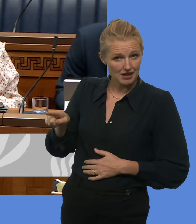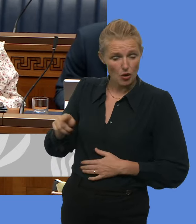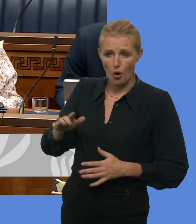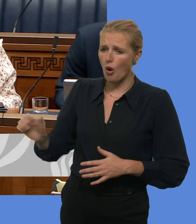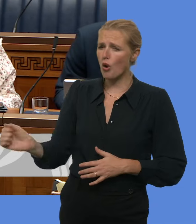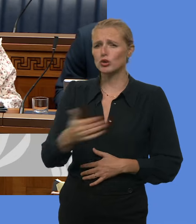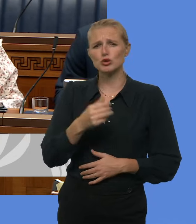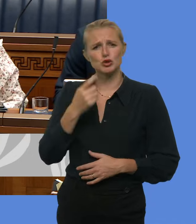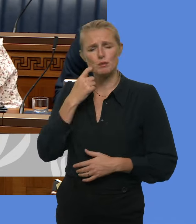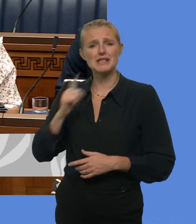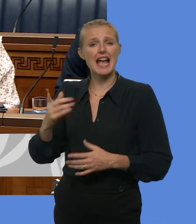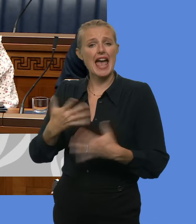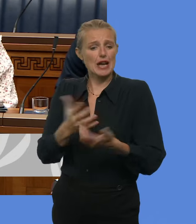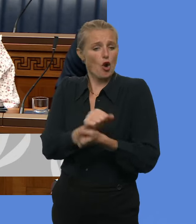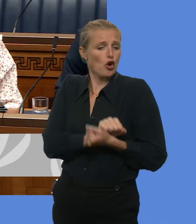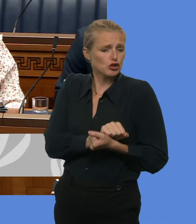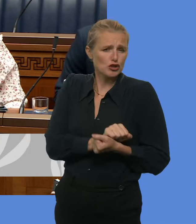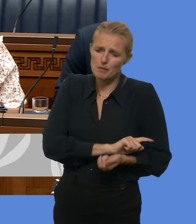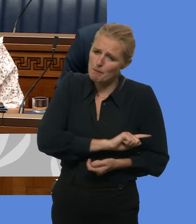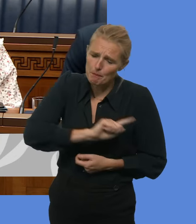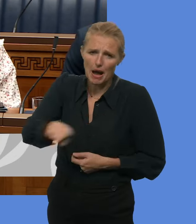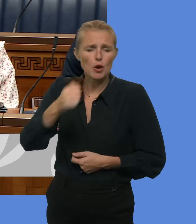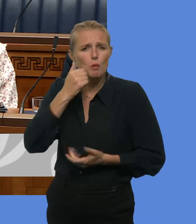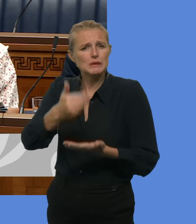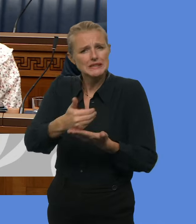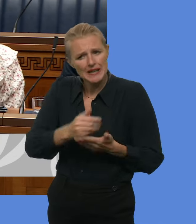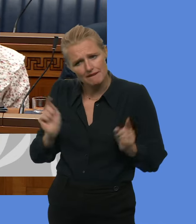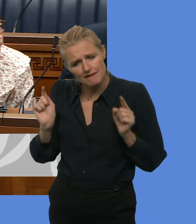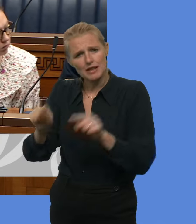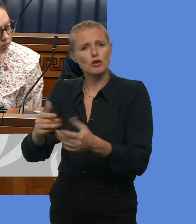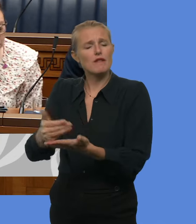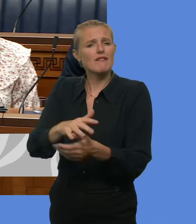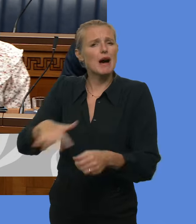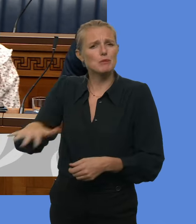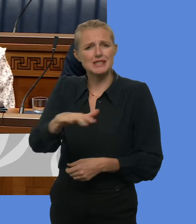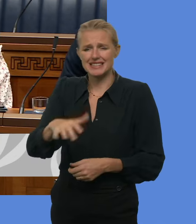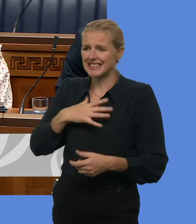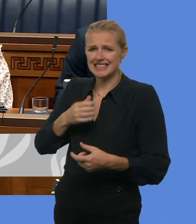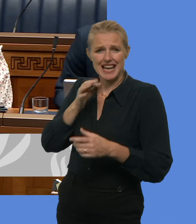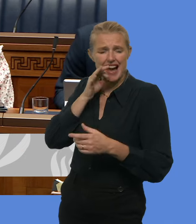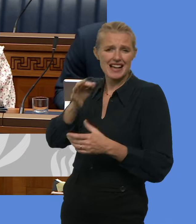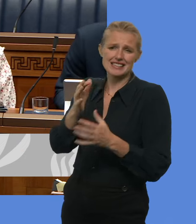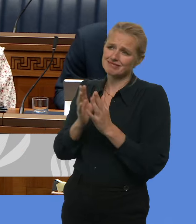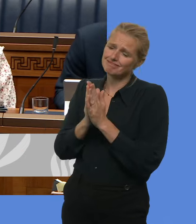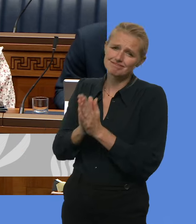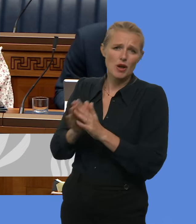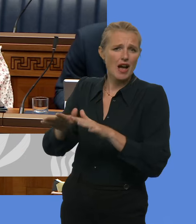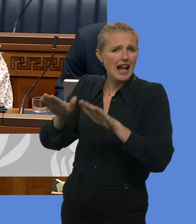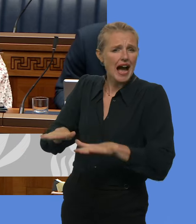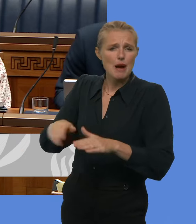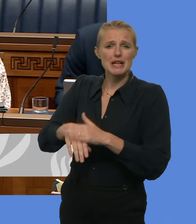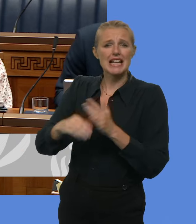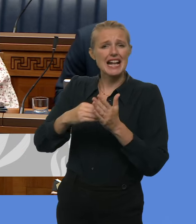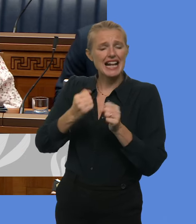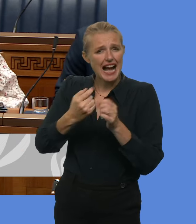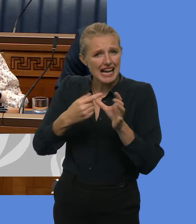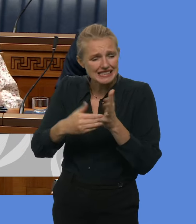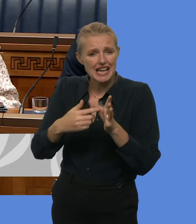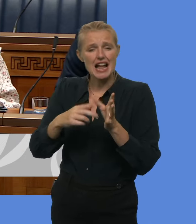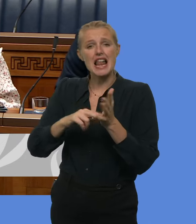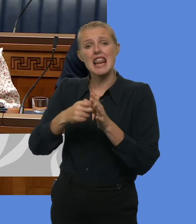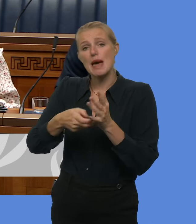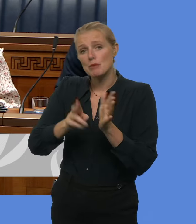for all hostages to be returned safely to their families and calm to be restored to Gaza, Lebanon and the wider region. Israel,